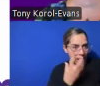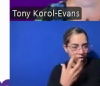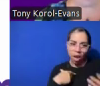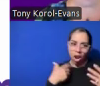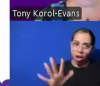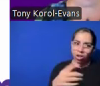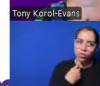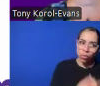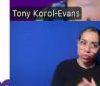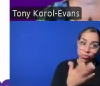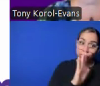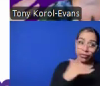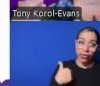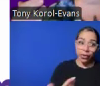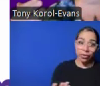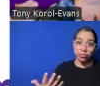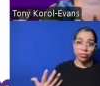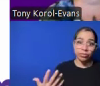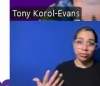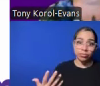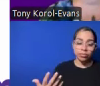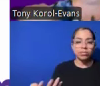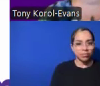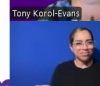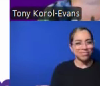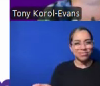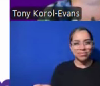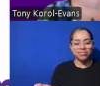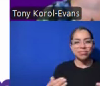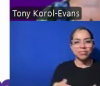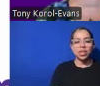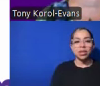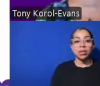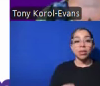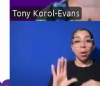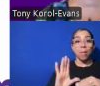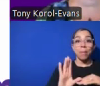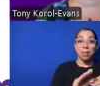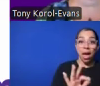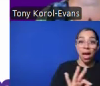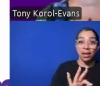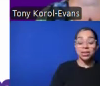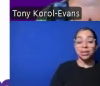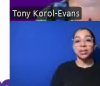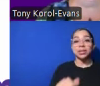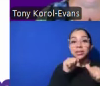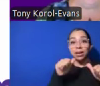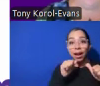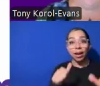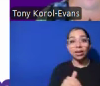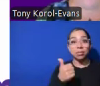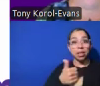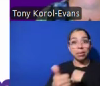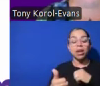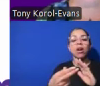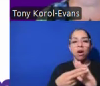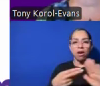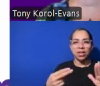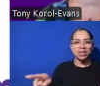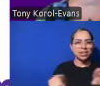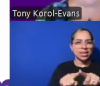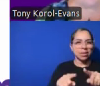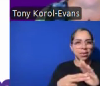to, right? So minimizing, denying, and blaming often get put into the same category, and that